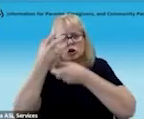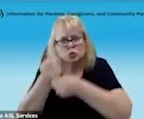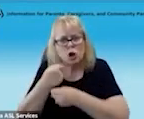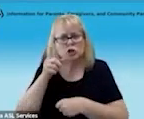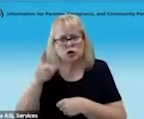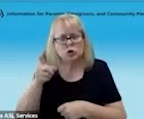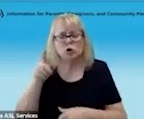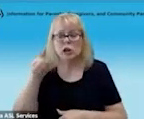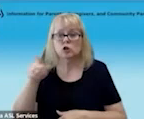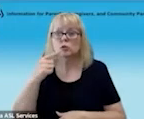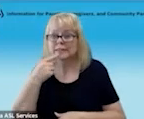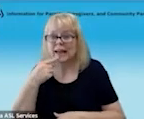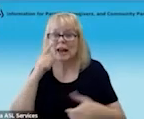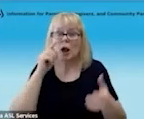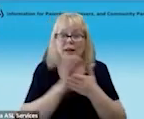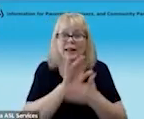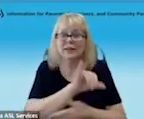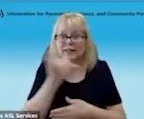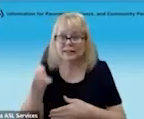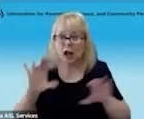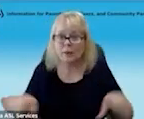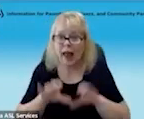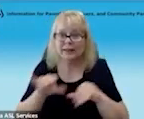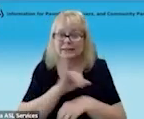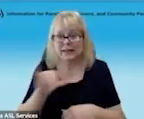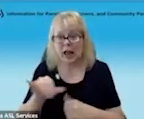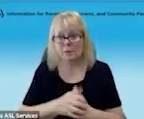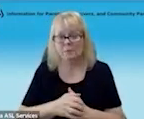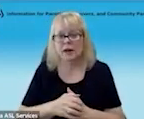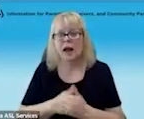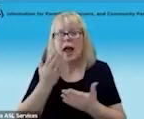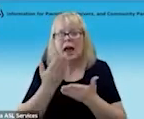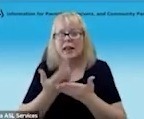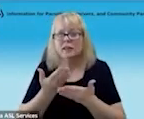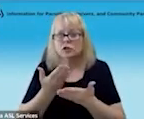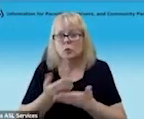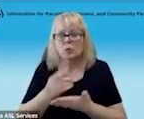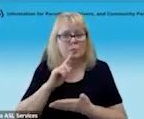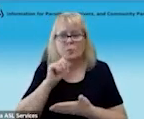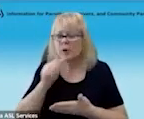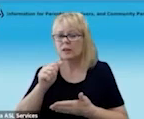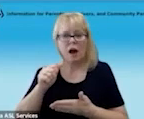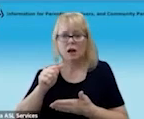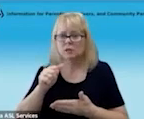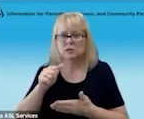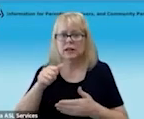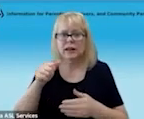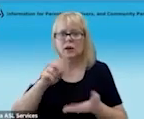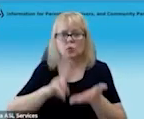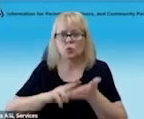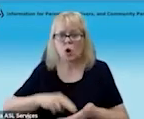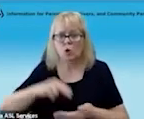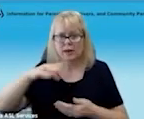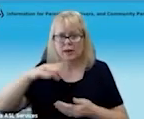leaders, cultural brokers is important. A good leader have the integrity. The community trusts you. Community need to know that you